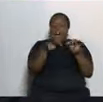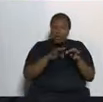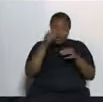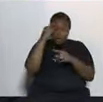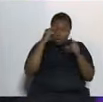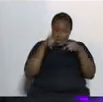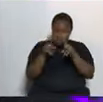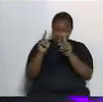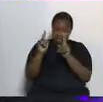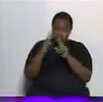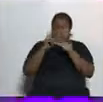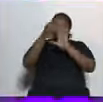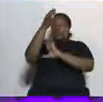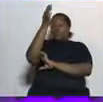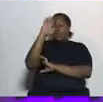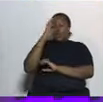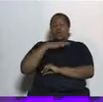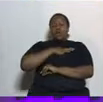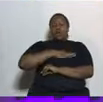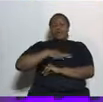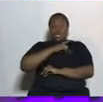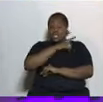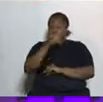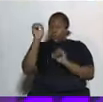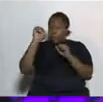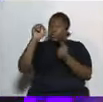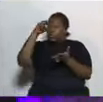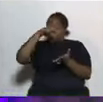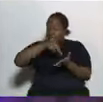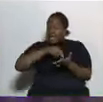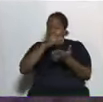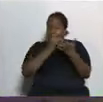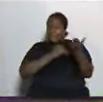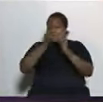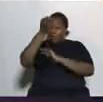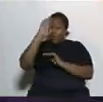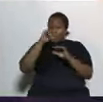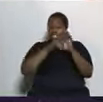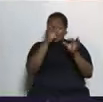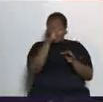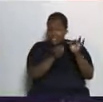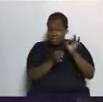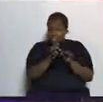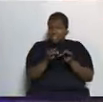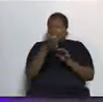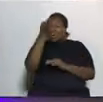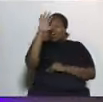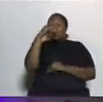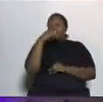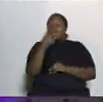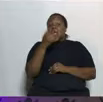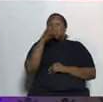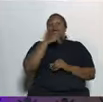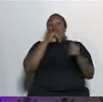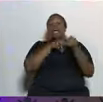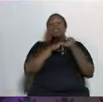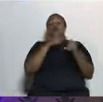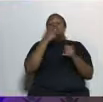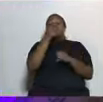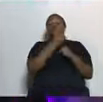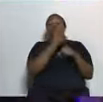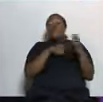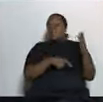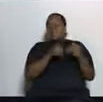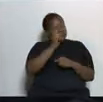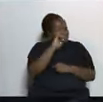himself to God. When you stand before the judgment bar of God, God's not going to say to you, what did your husband tell you to do? He's not